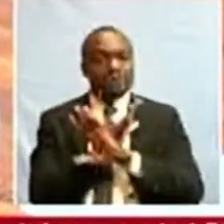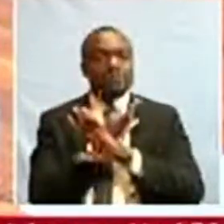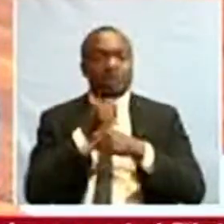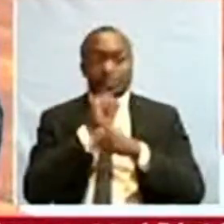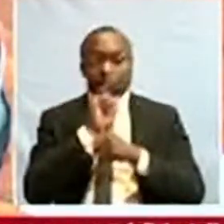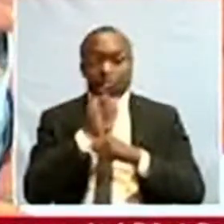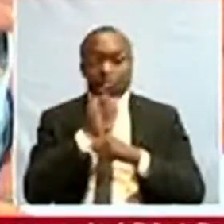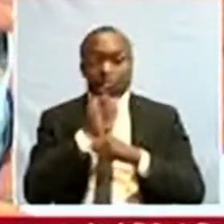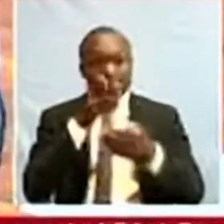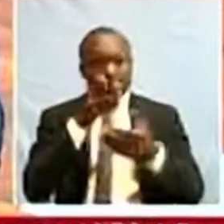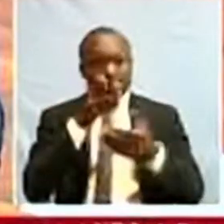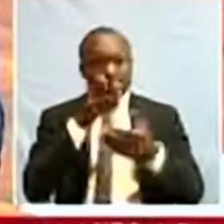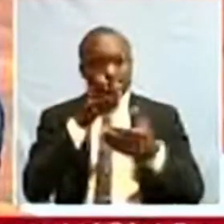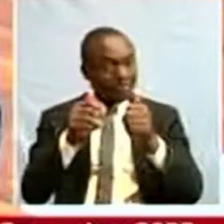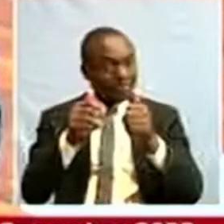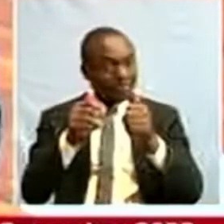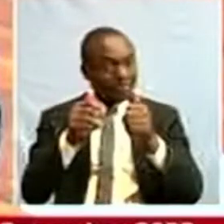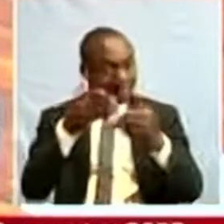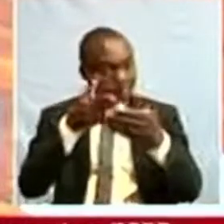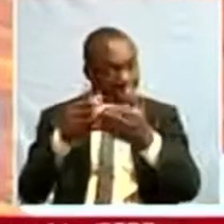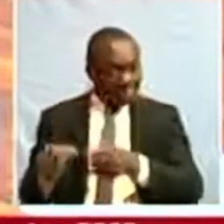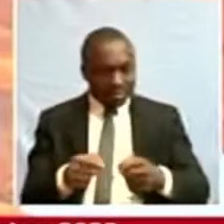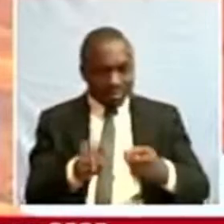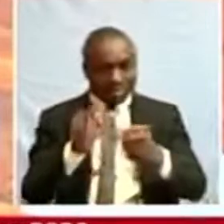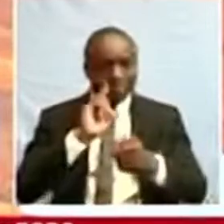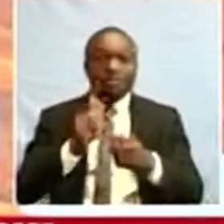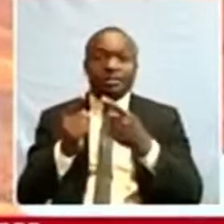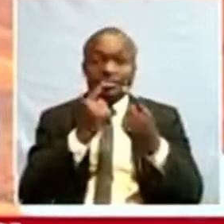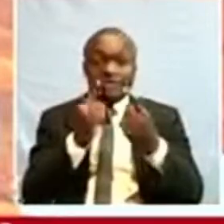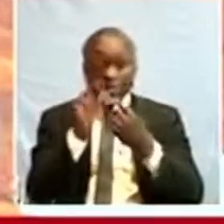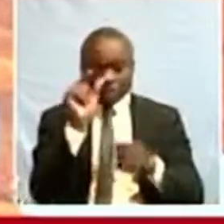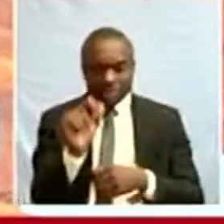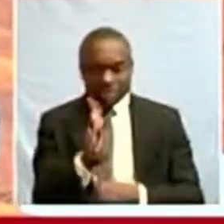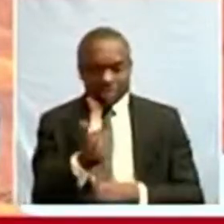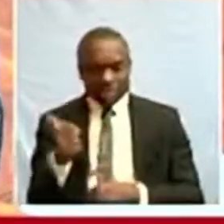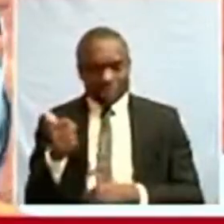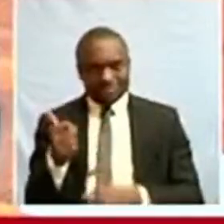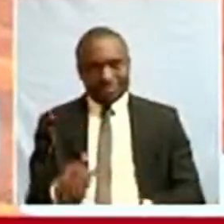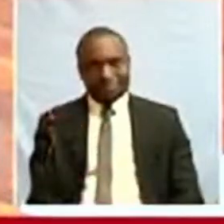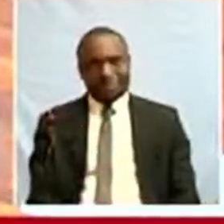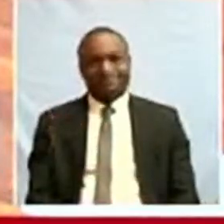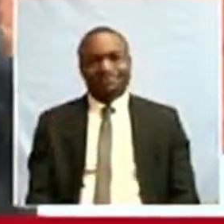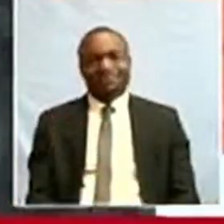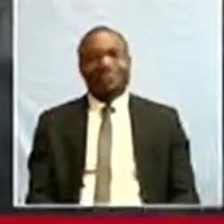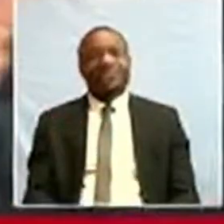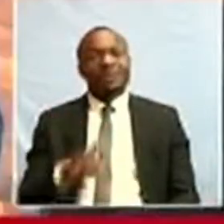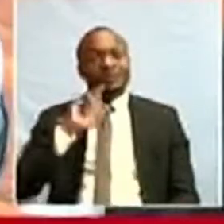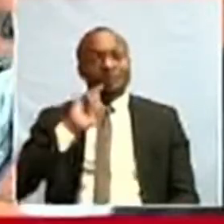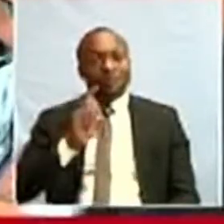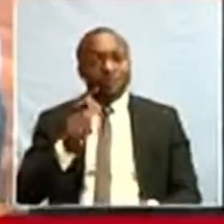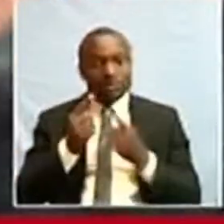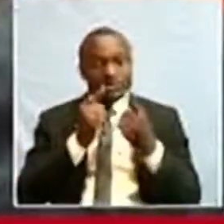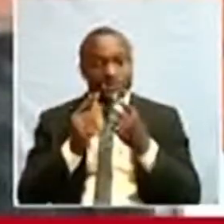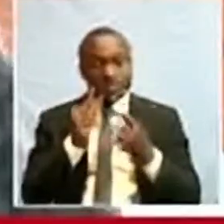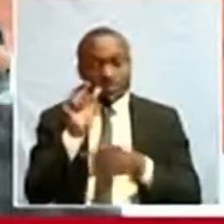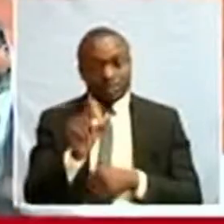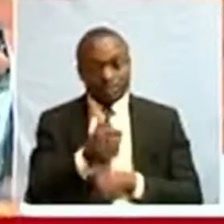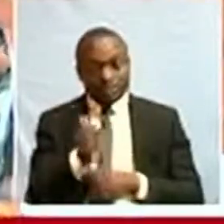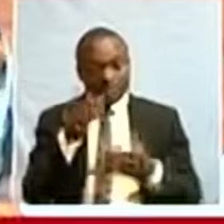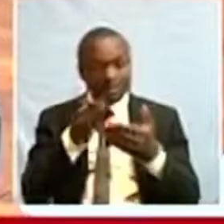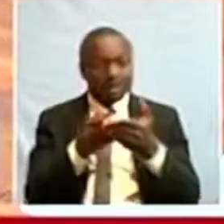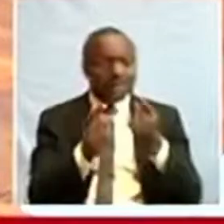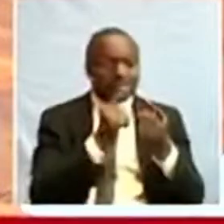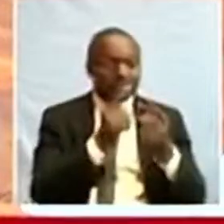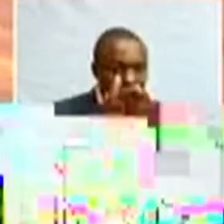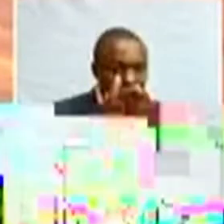properly. These systems should be talking to each other. Yeah, we should be talking to each other. This one is talking to this